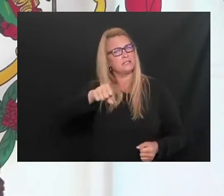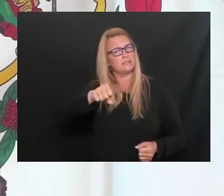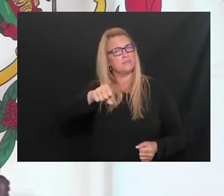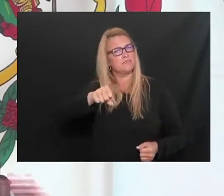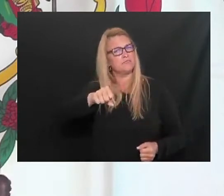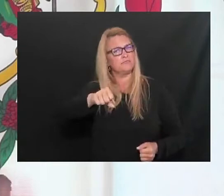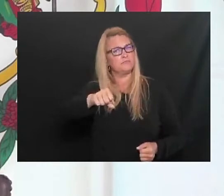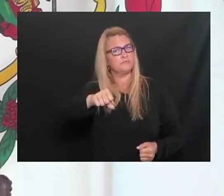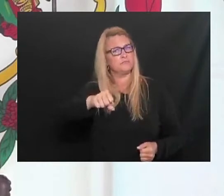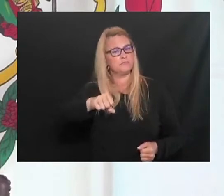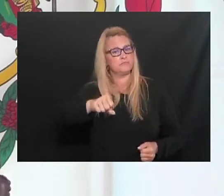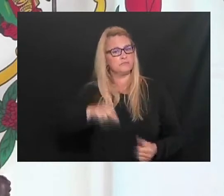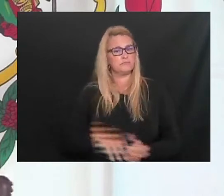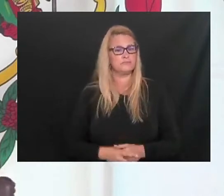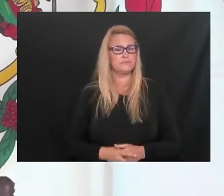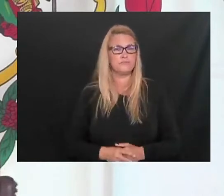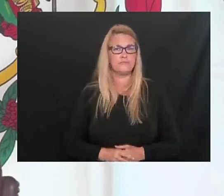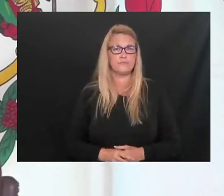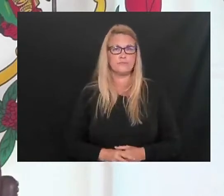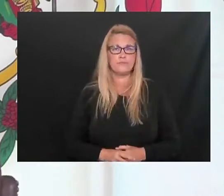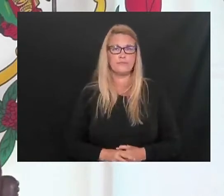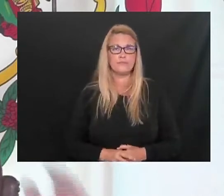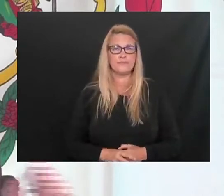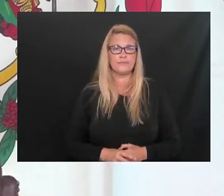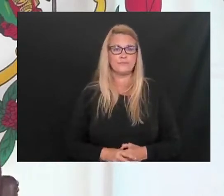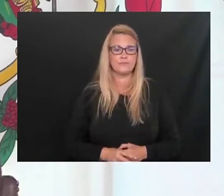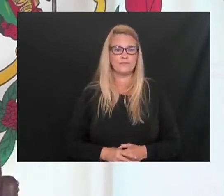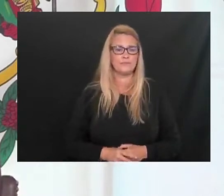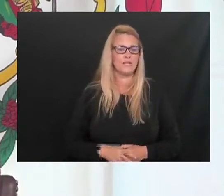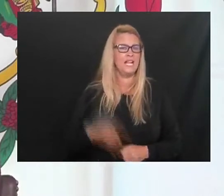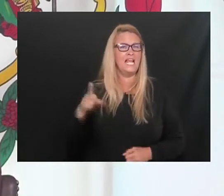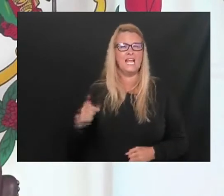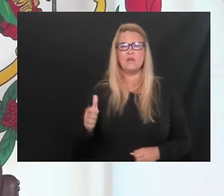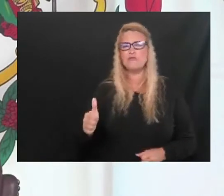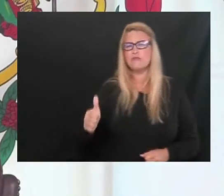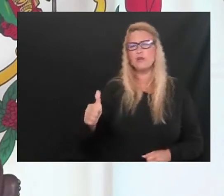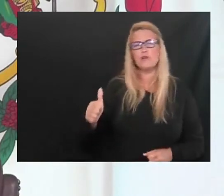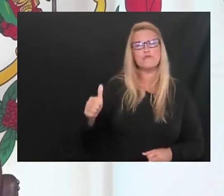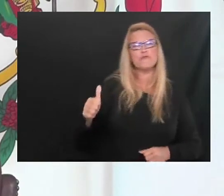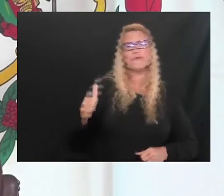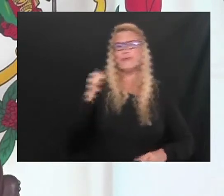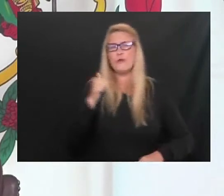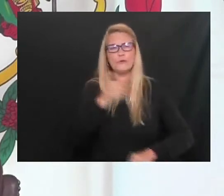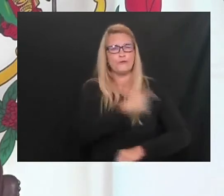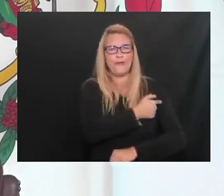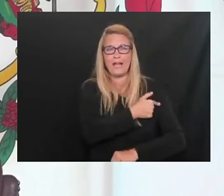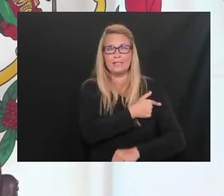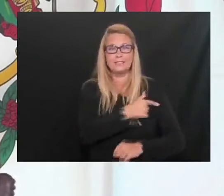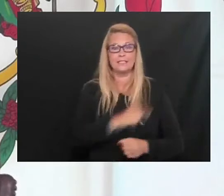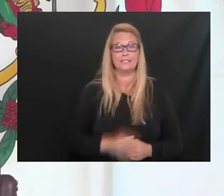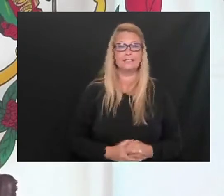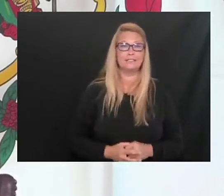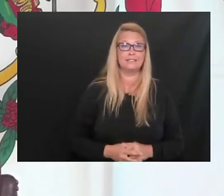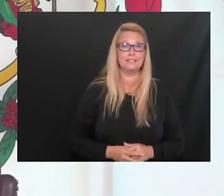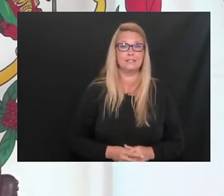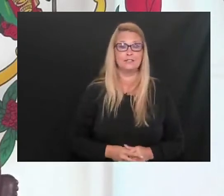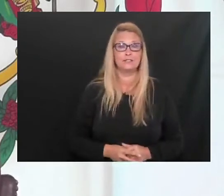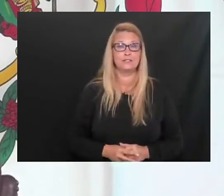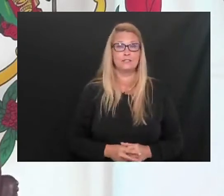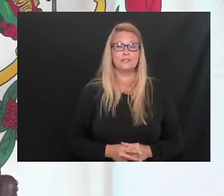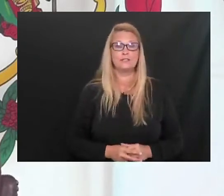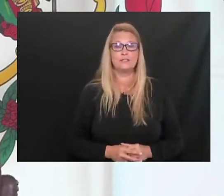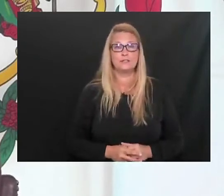absolutely was just dug in. I no way am going to take a shot and everything after I found out all the